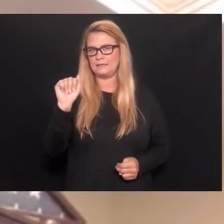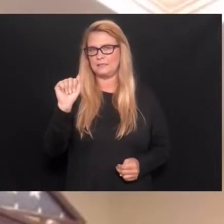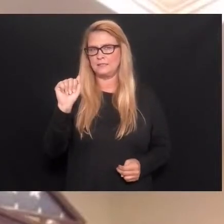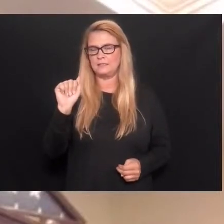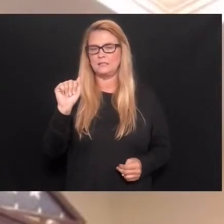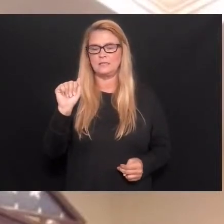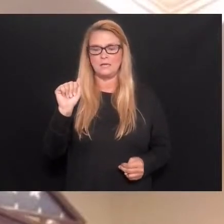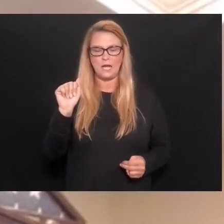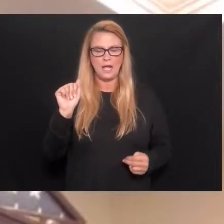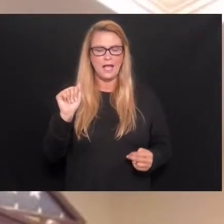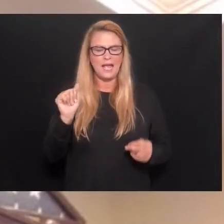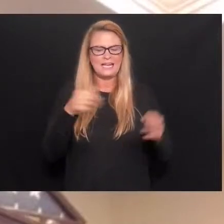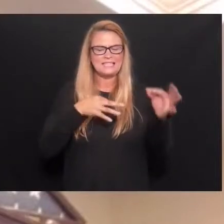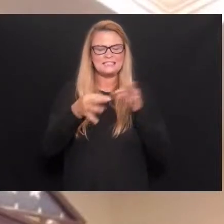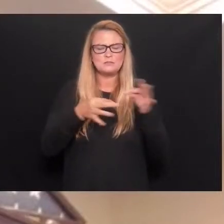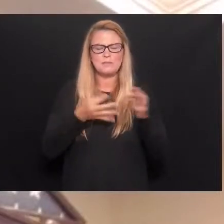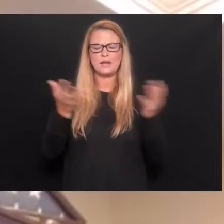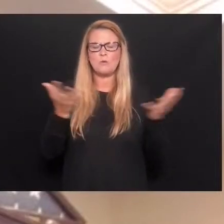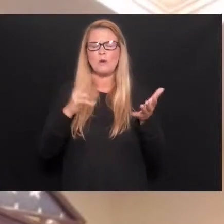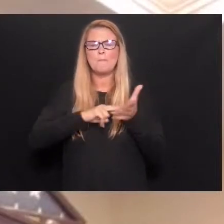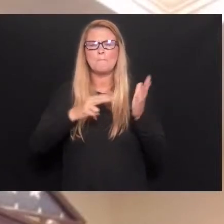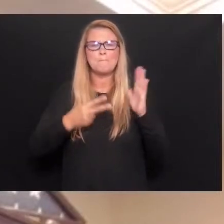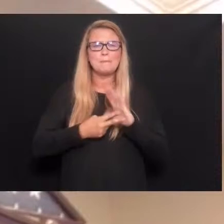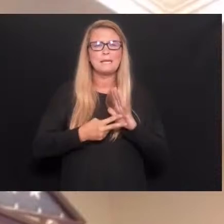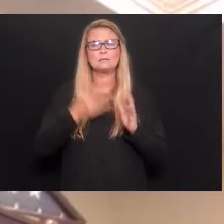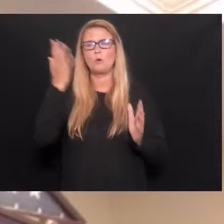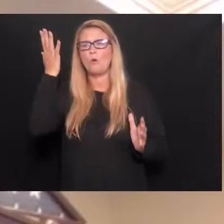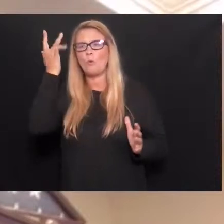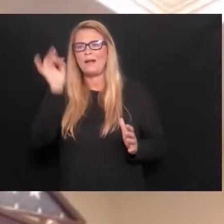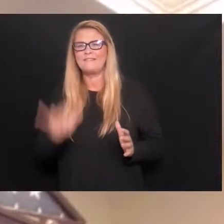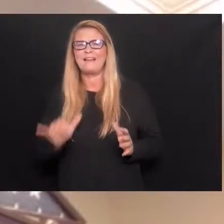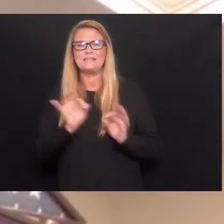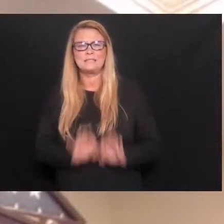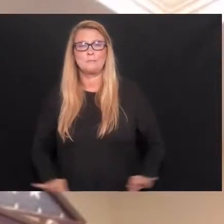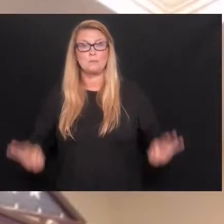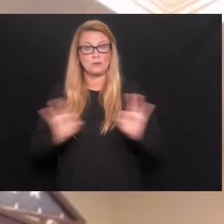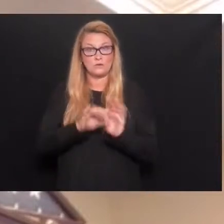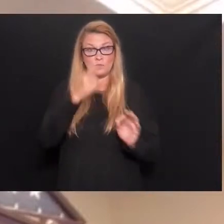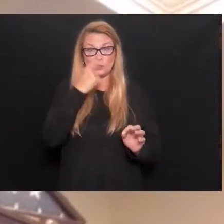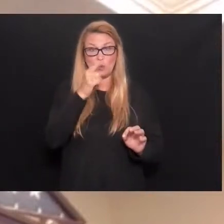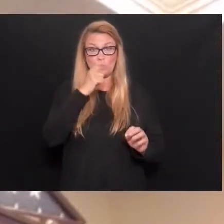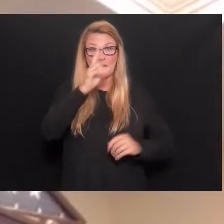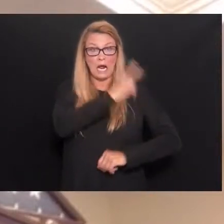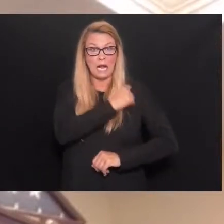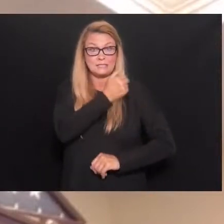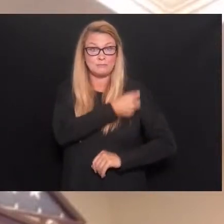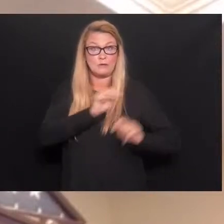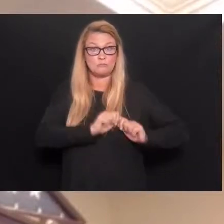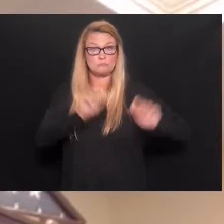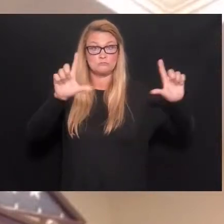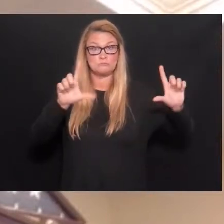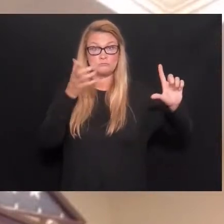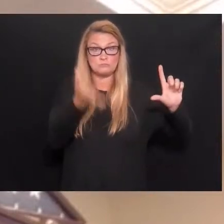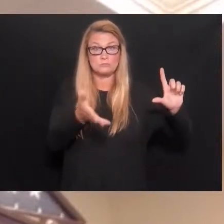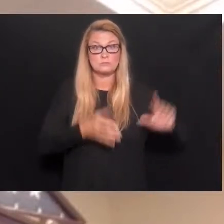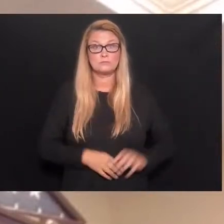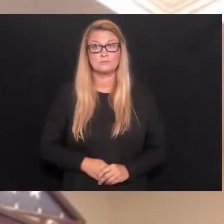the governor is talking about and why it's so important. Jordan, if you could put up the hospital graph, please.